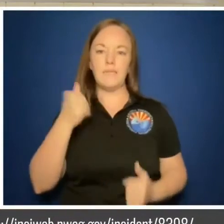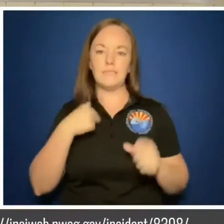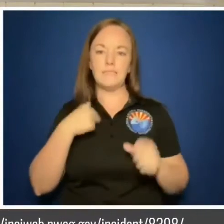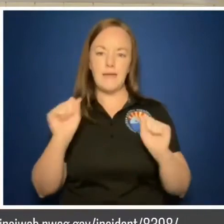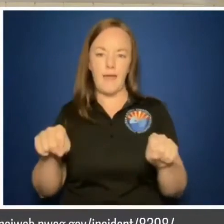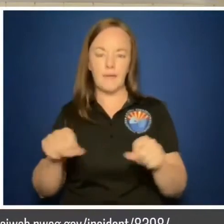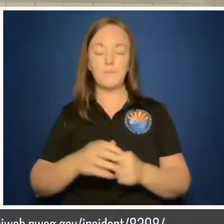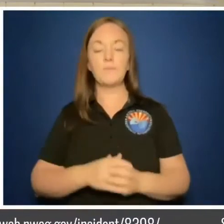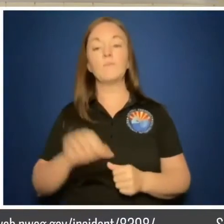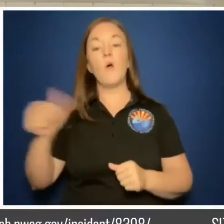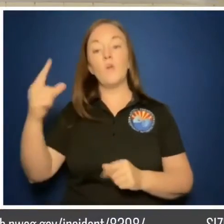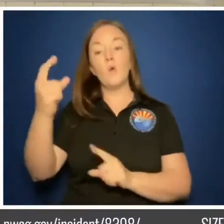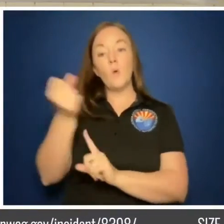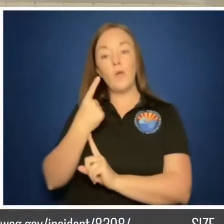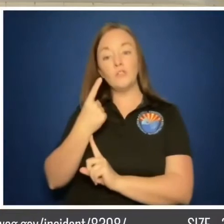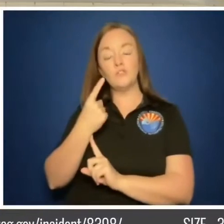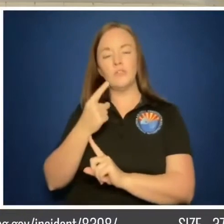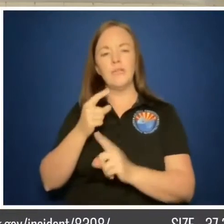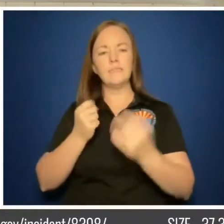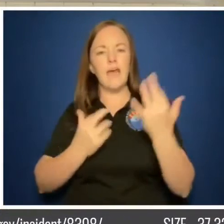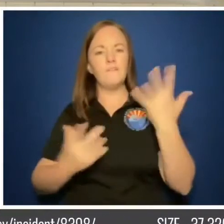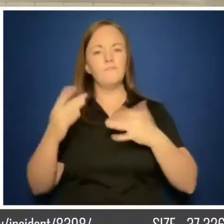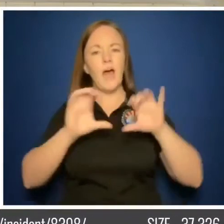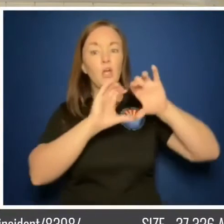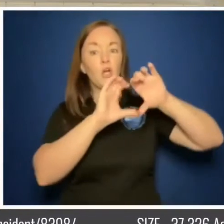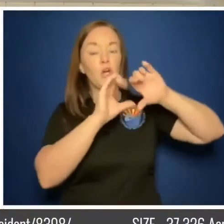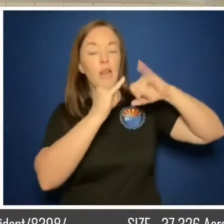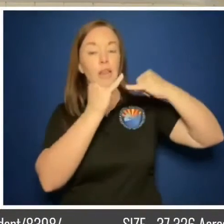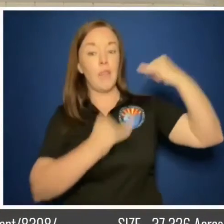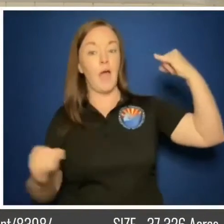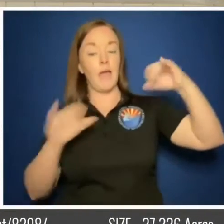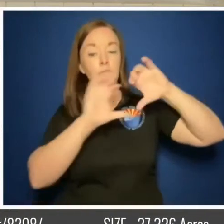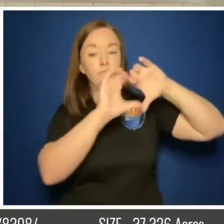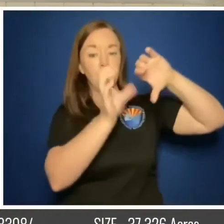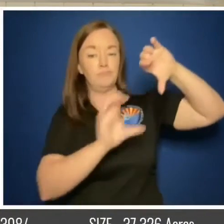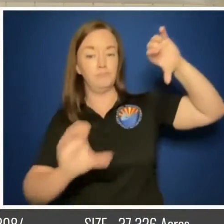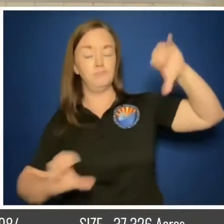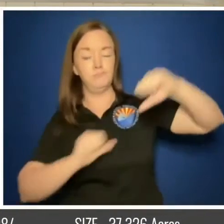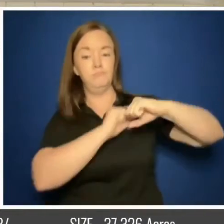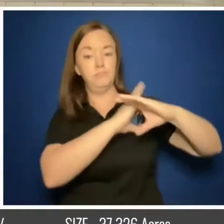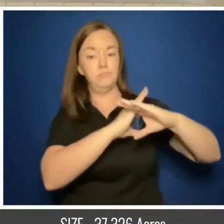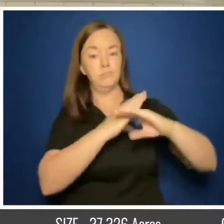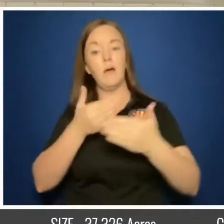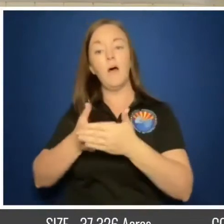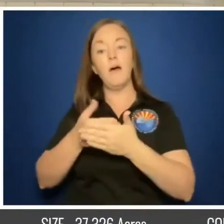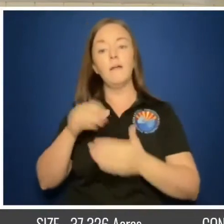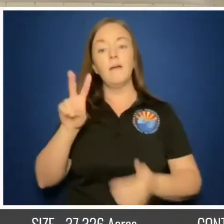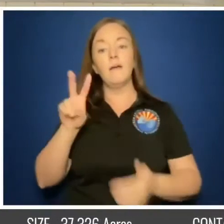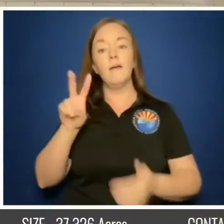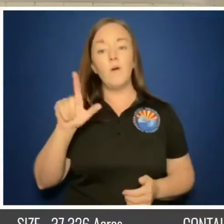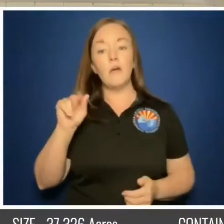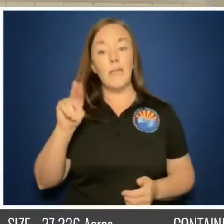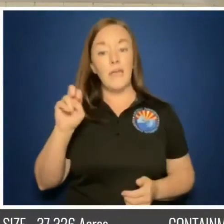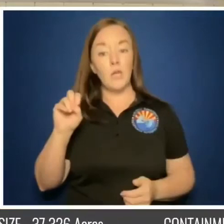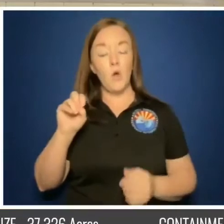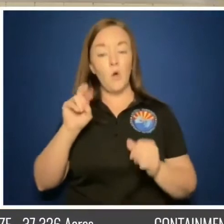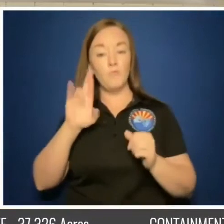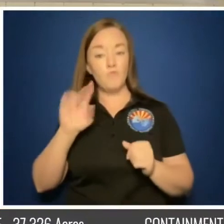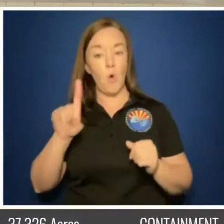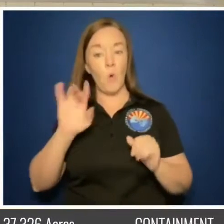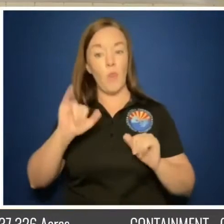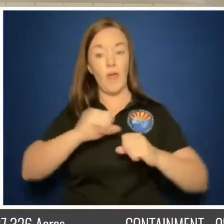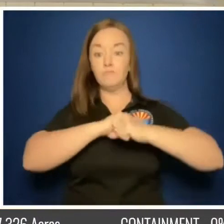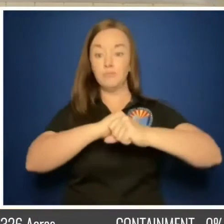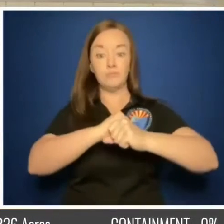is how solid is the fire line along Volcano Road? So currently we have a lot of investment